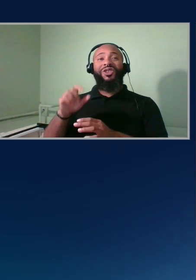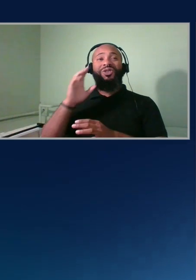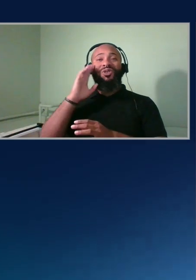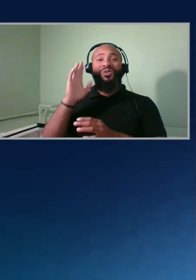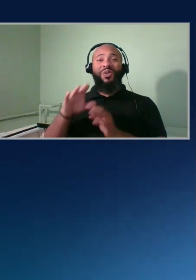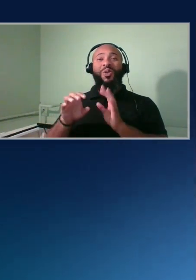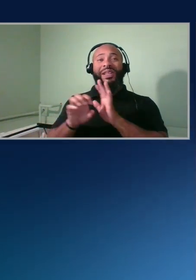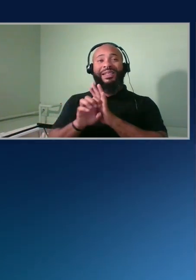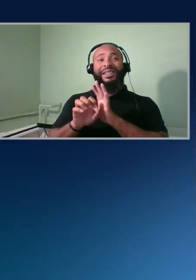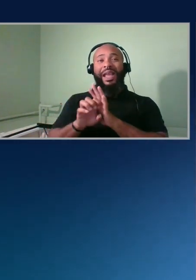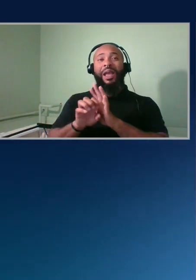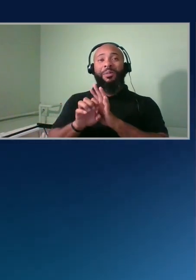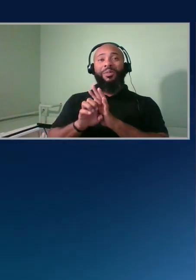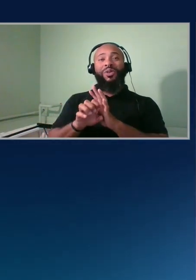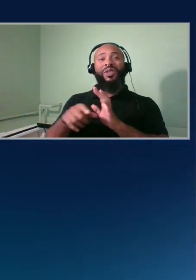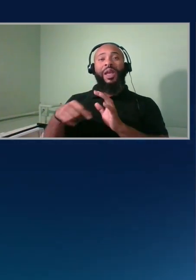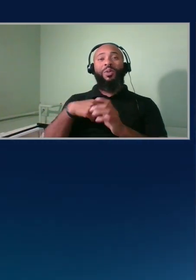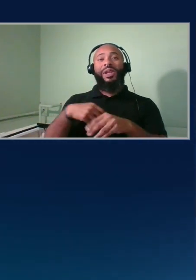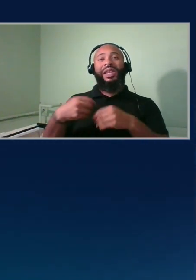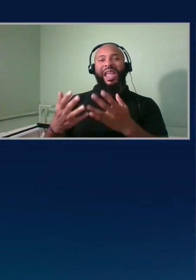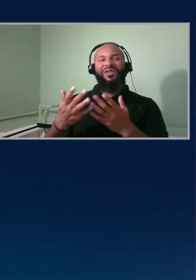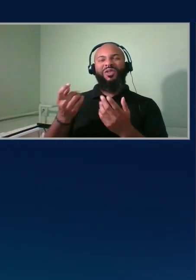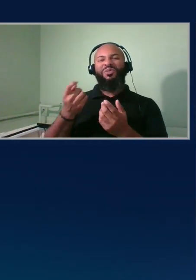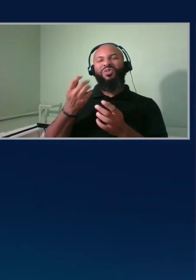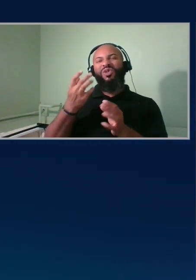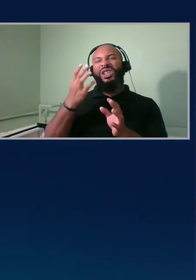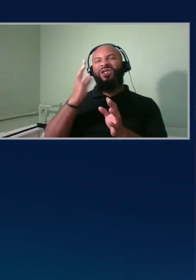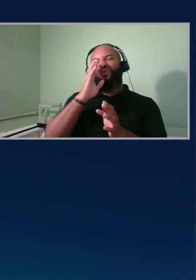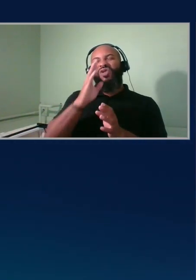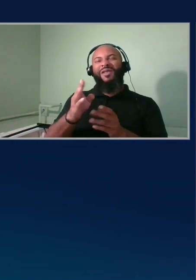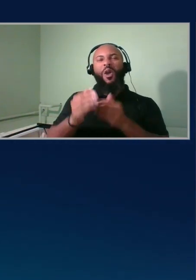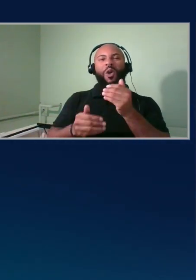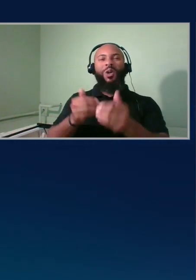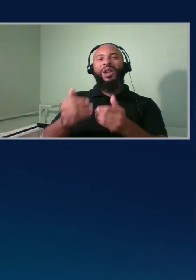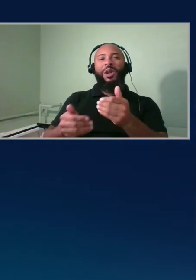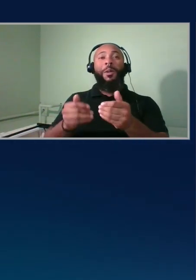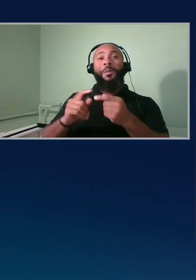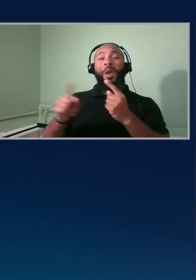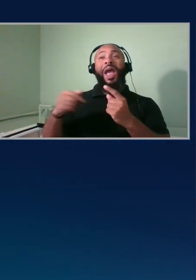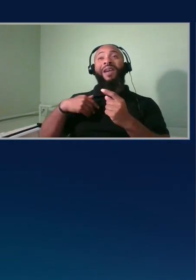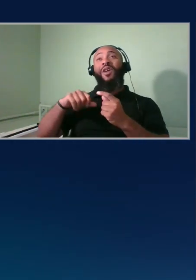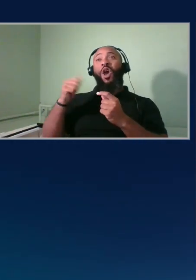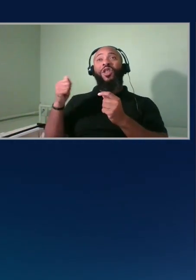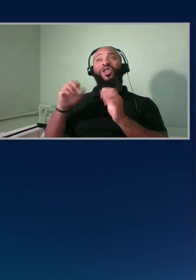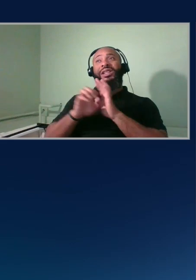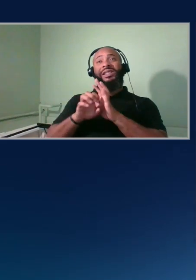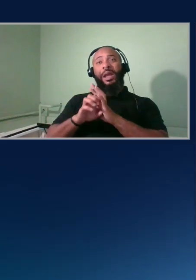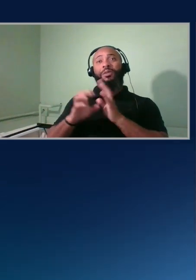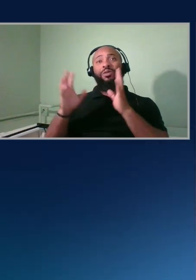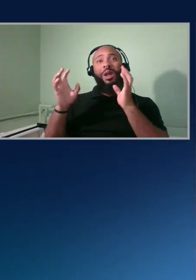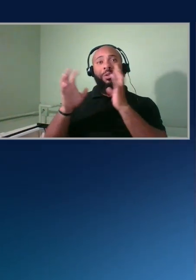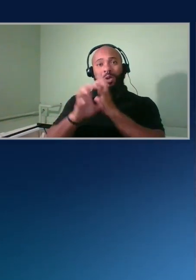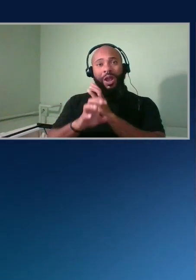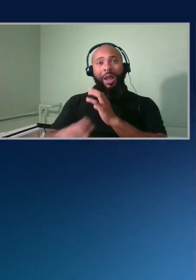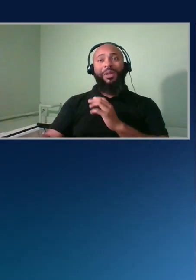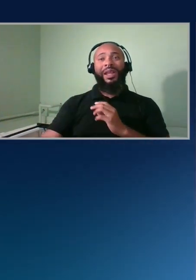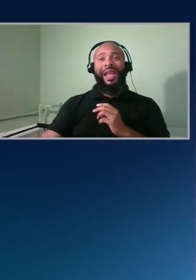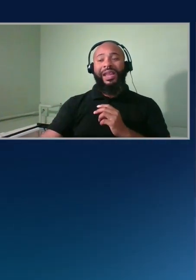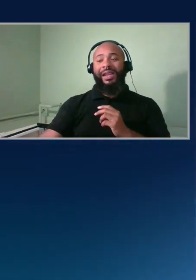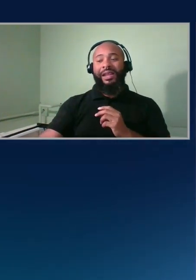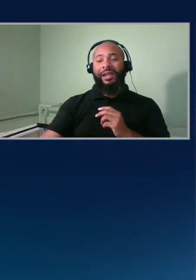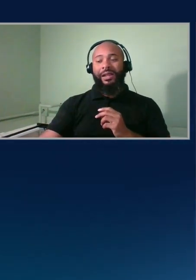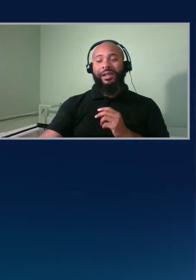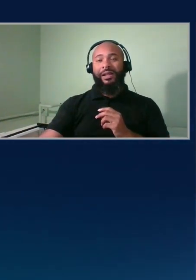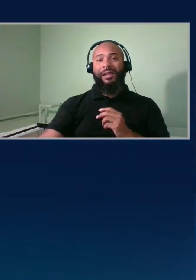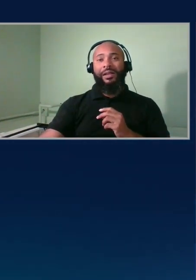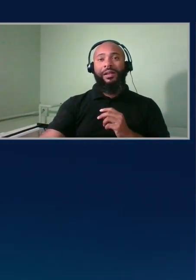a pretty straightforward example. There are other complicated examples where you're getting sales data